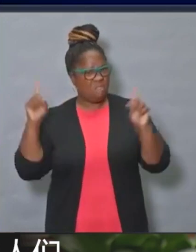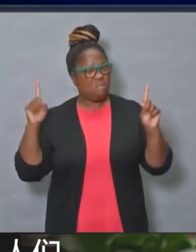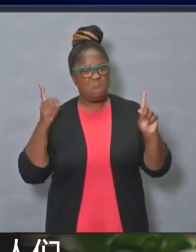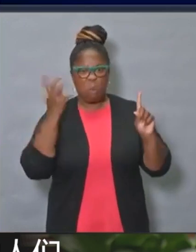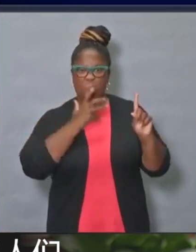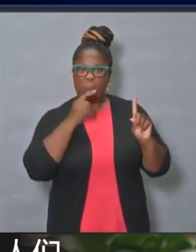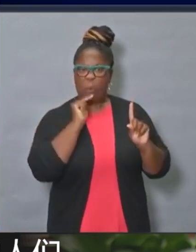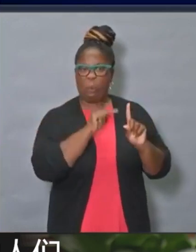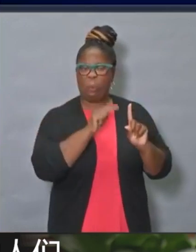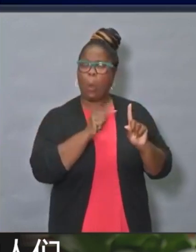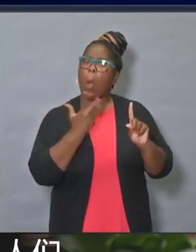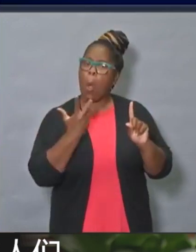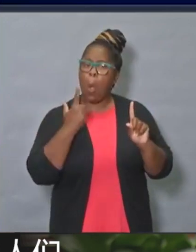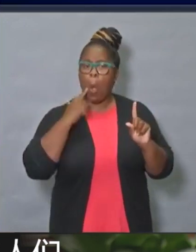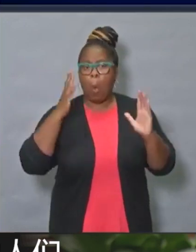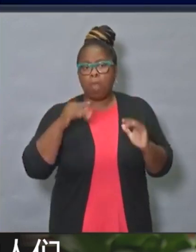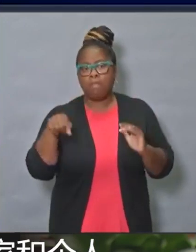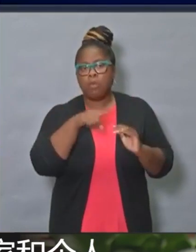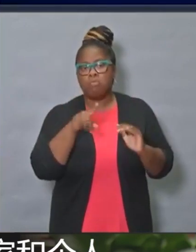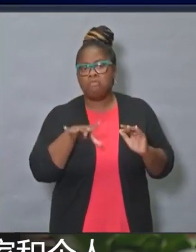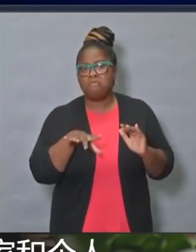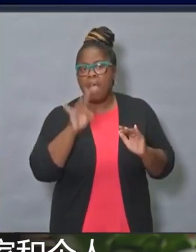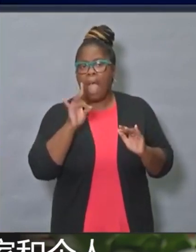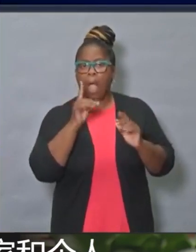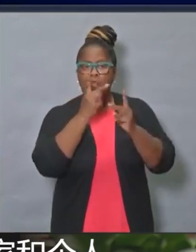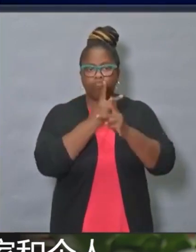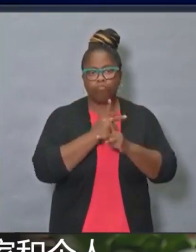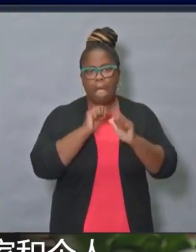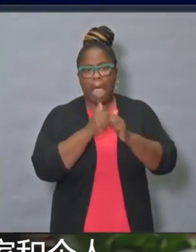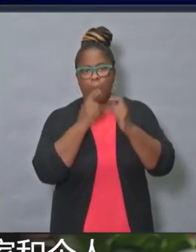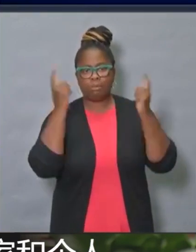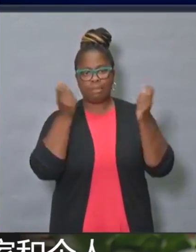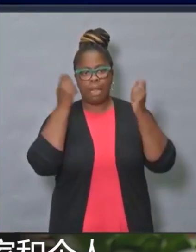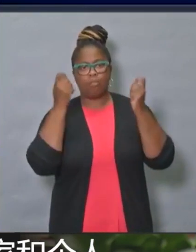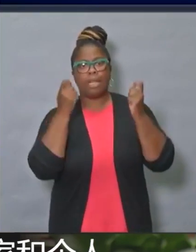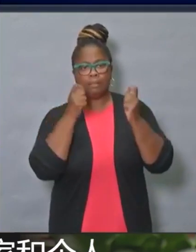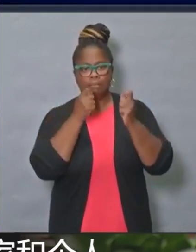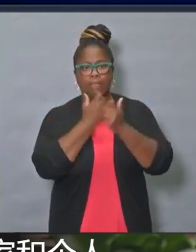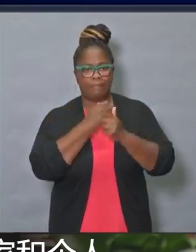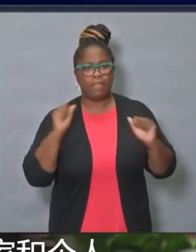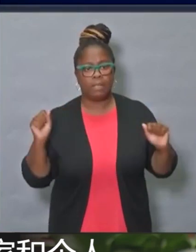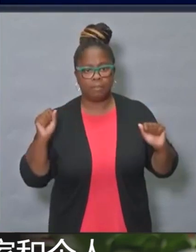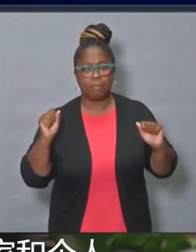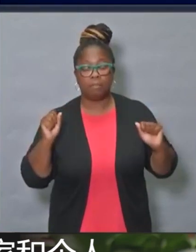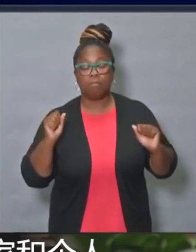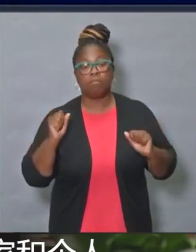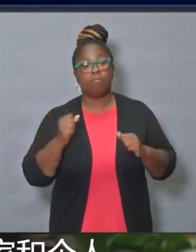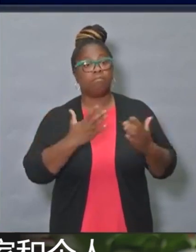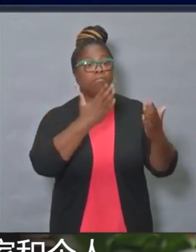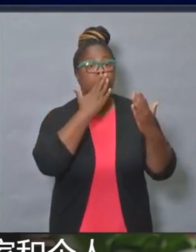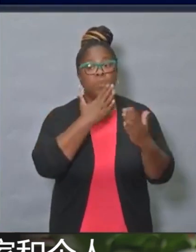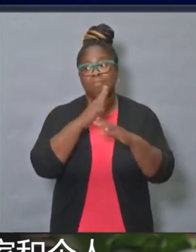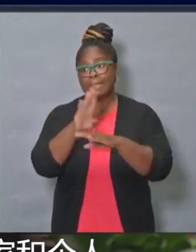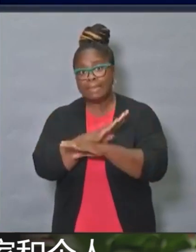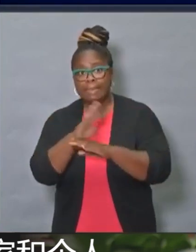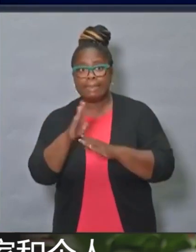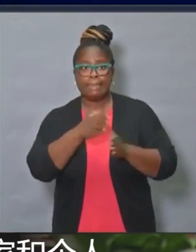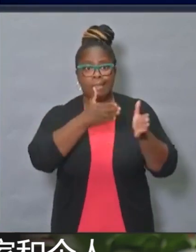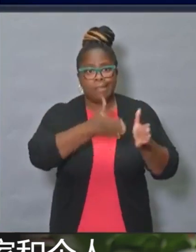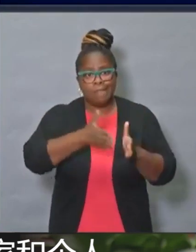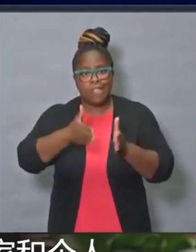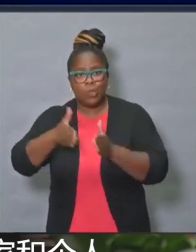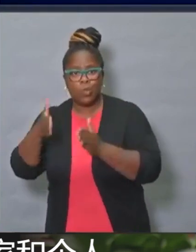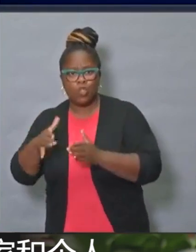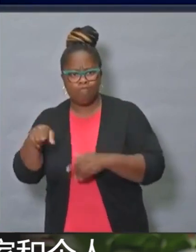to find a way to celebrate safely. And I also want to thank the businesses and the individuals that are working so hard to adhere to